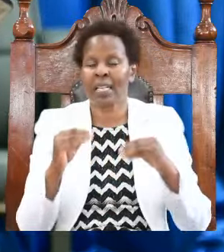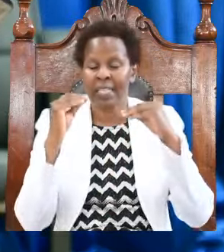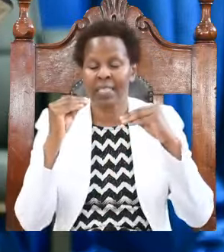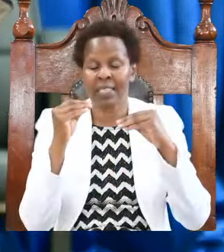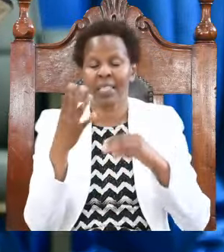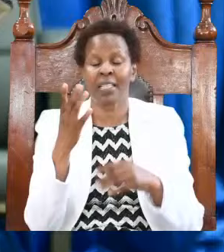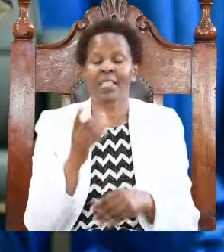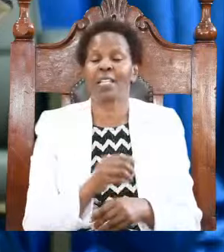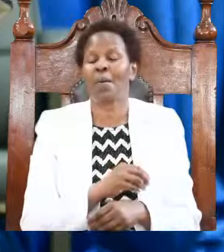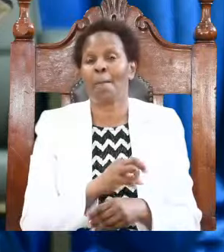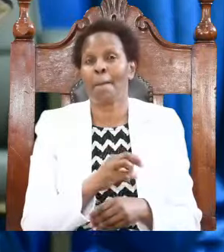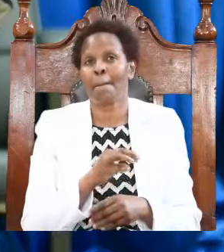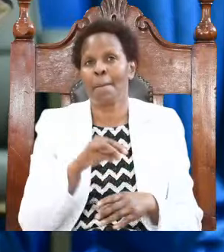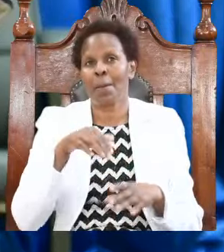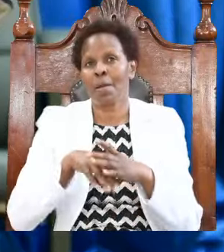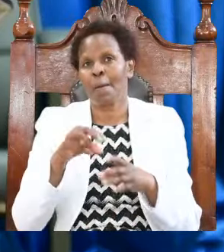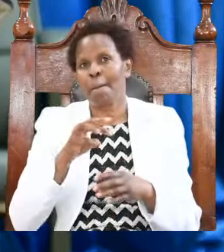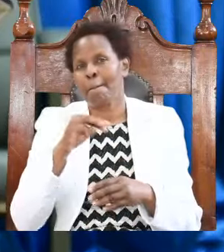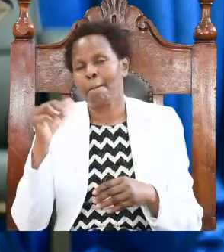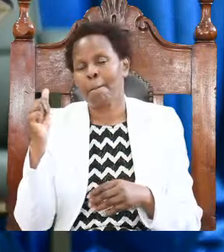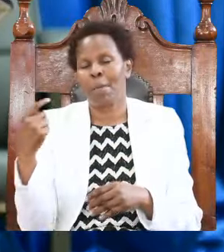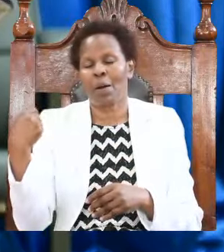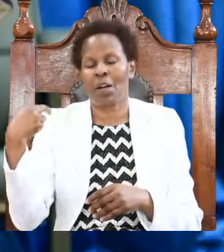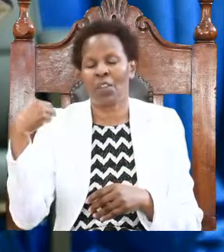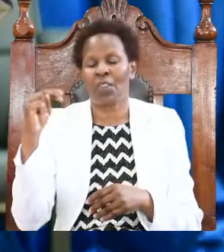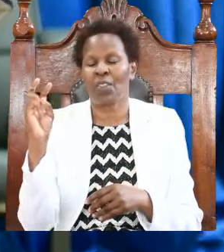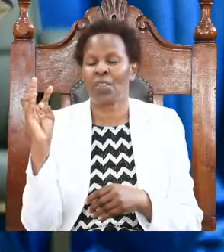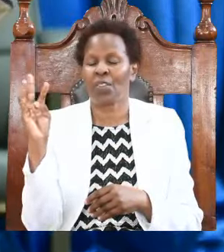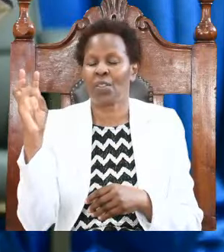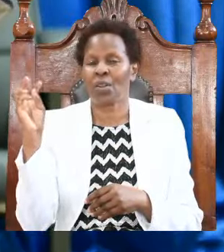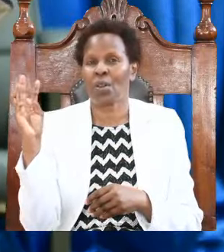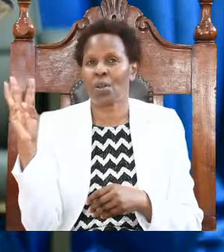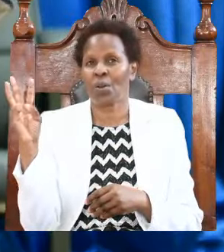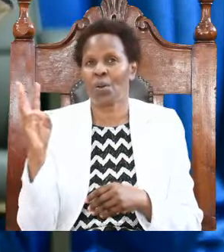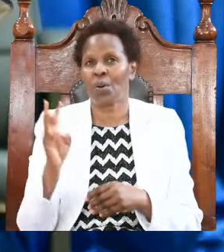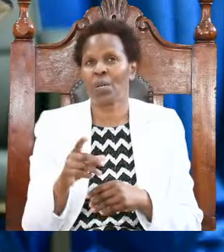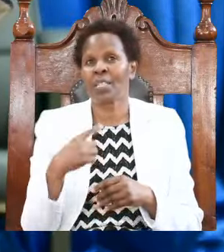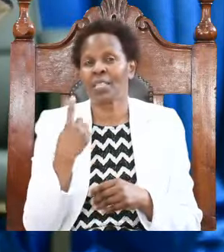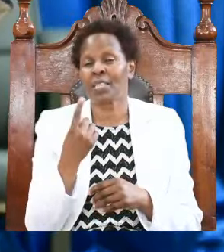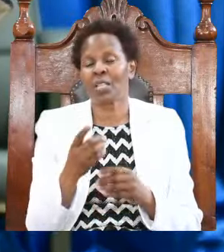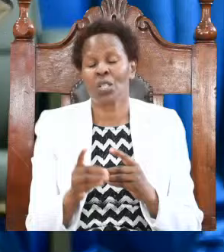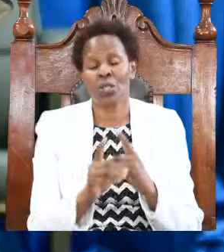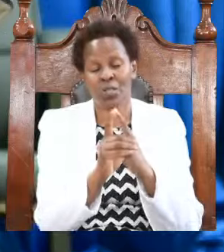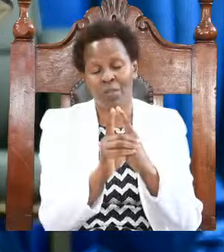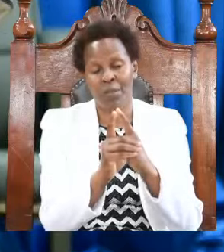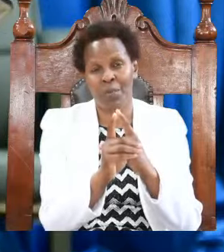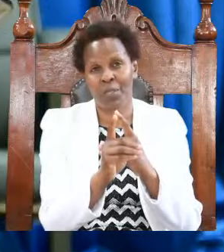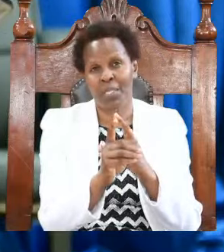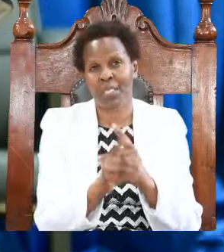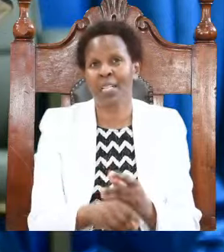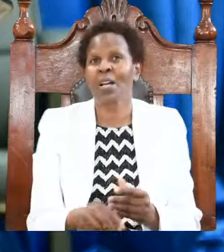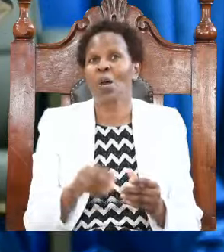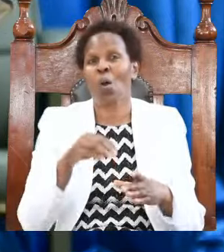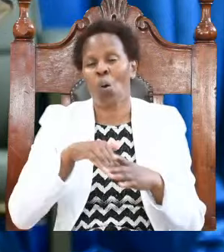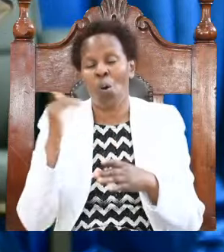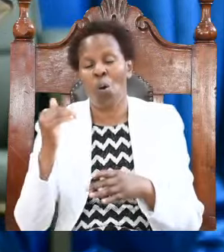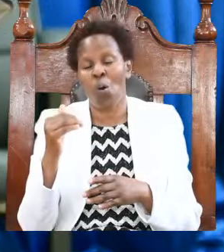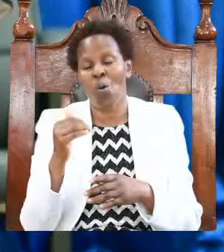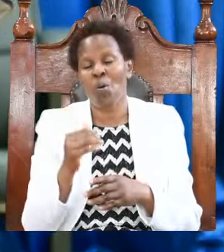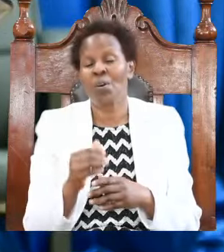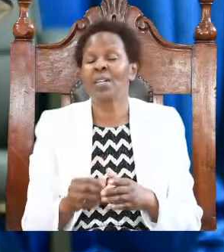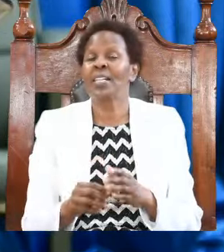in Matthew 28, what we actually call the Great Commission, that go out there teaching people, you know, instructing